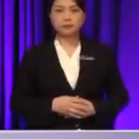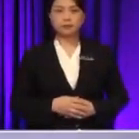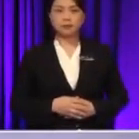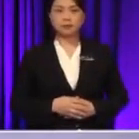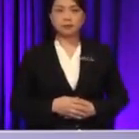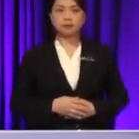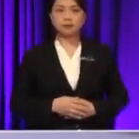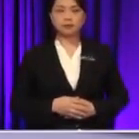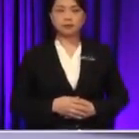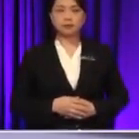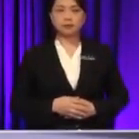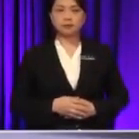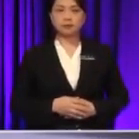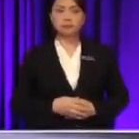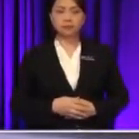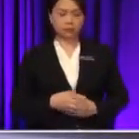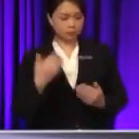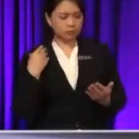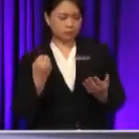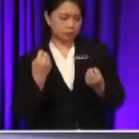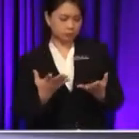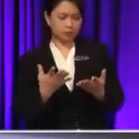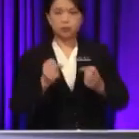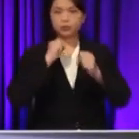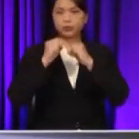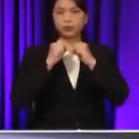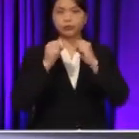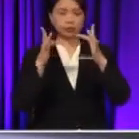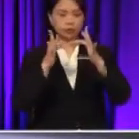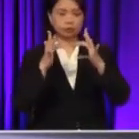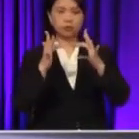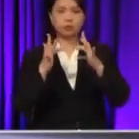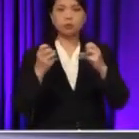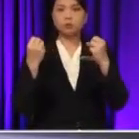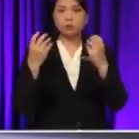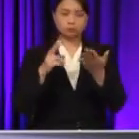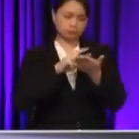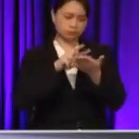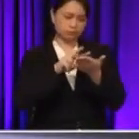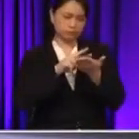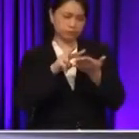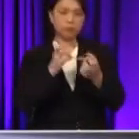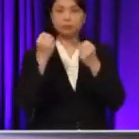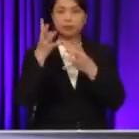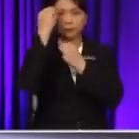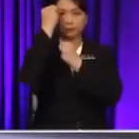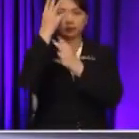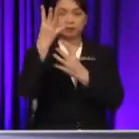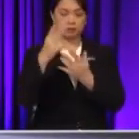interesting. New types of technology, social networking and platforms. Wow, this is such an informative